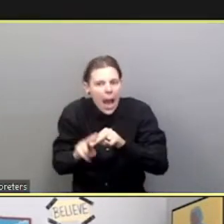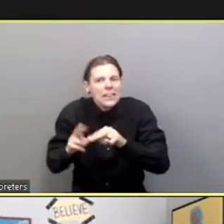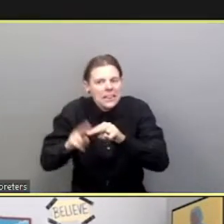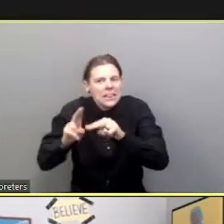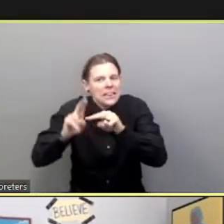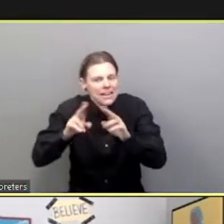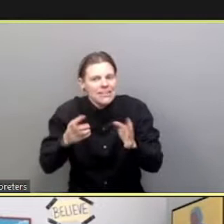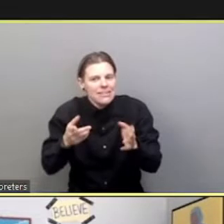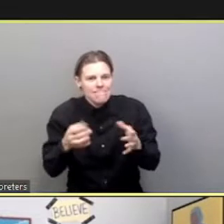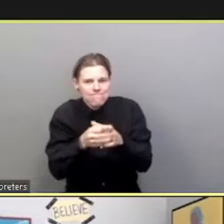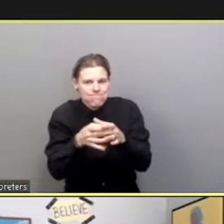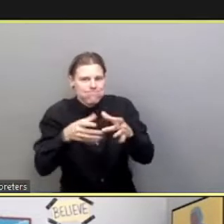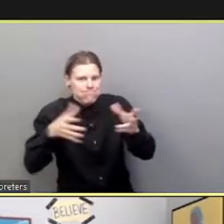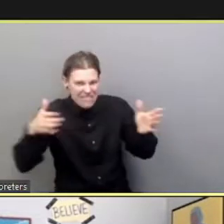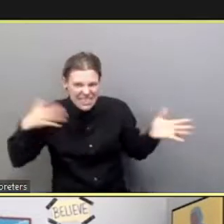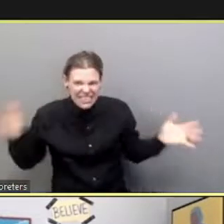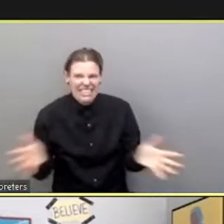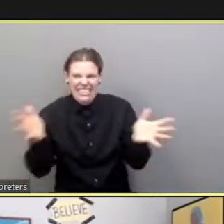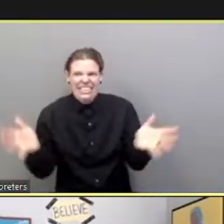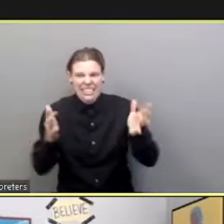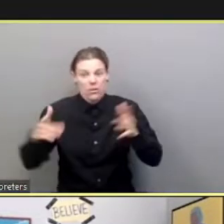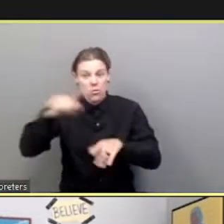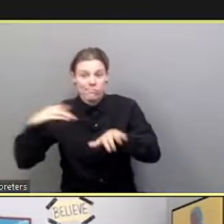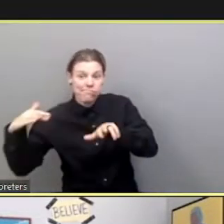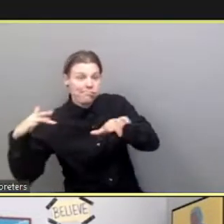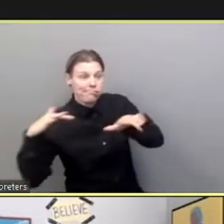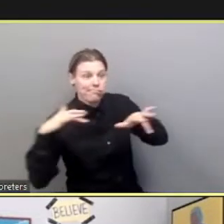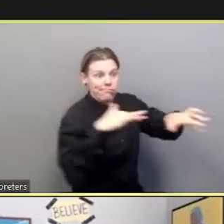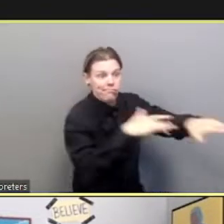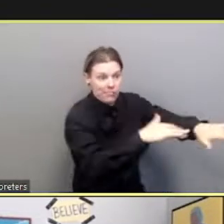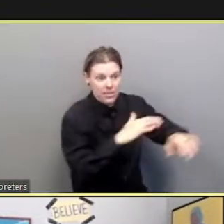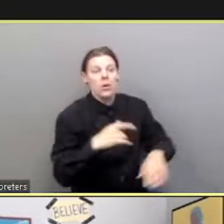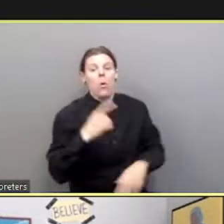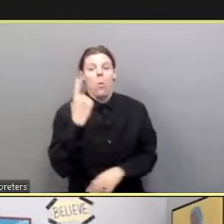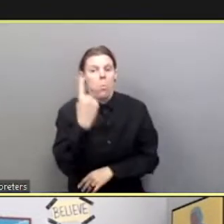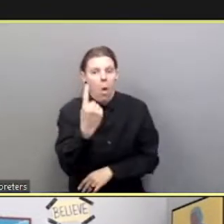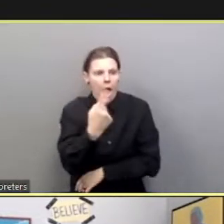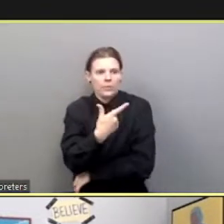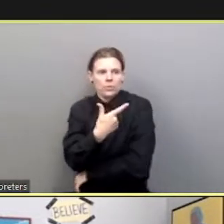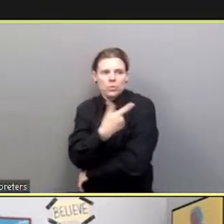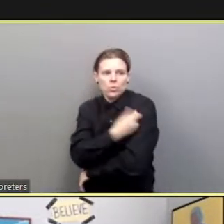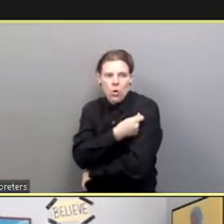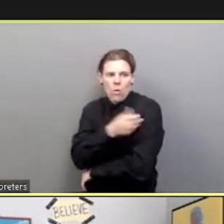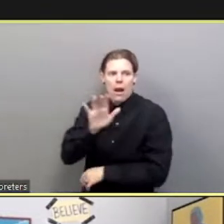New Mexicans, we're at 83.2% of New Mexicans over 18 years old,